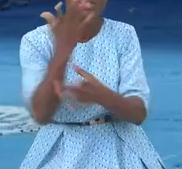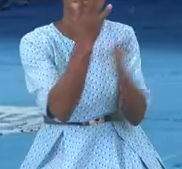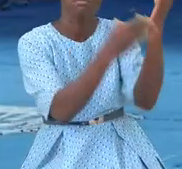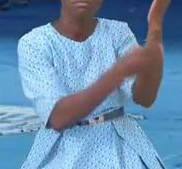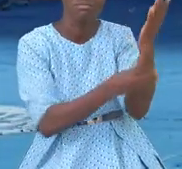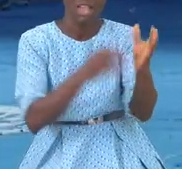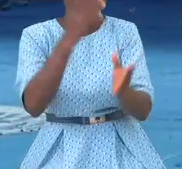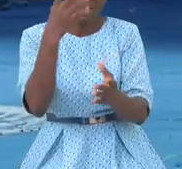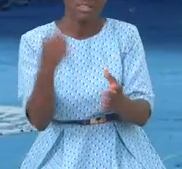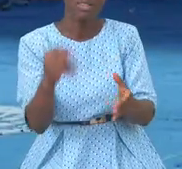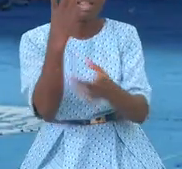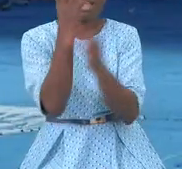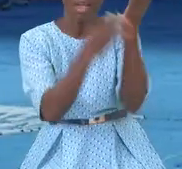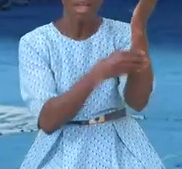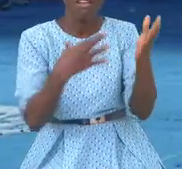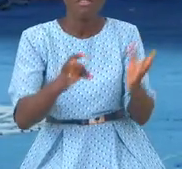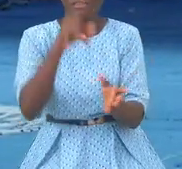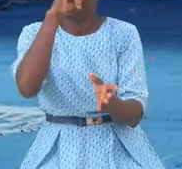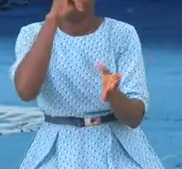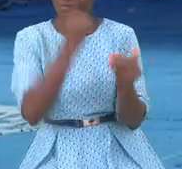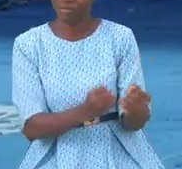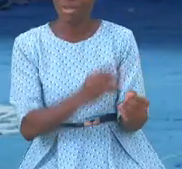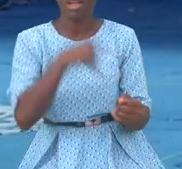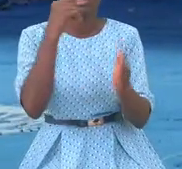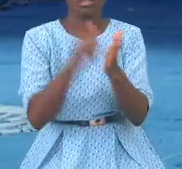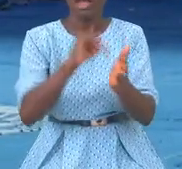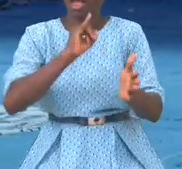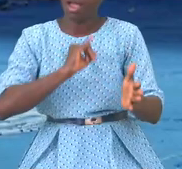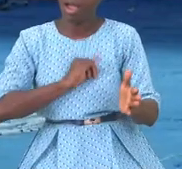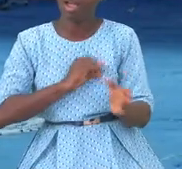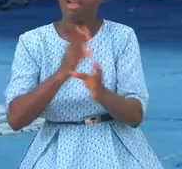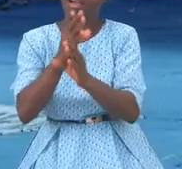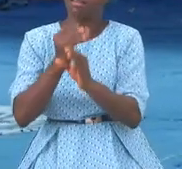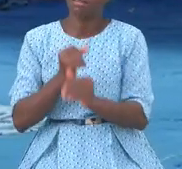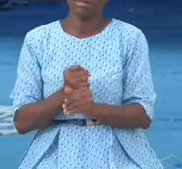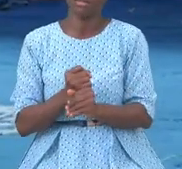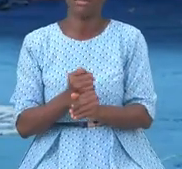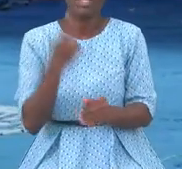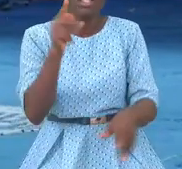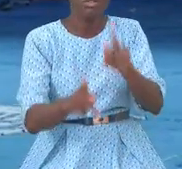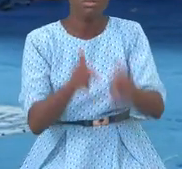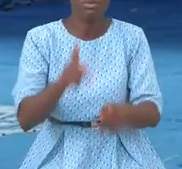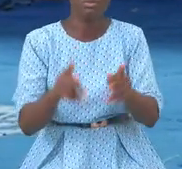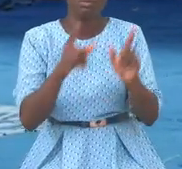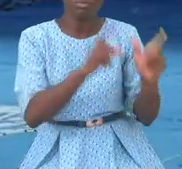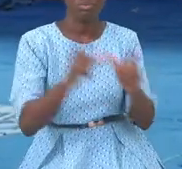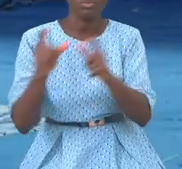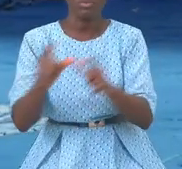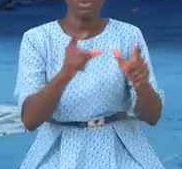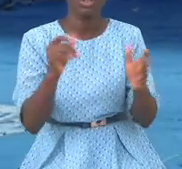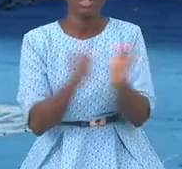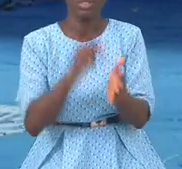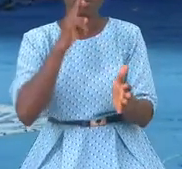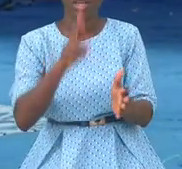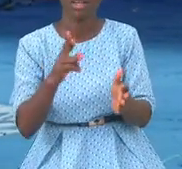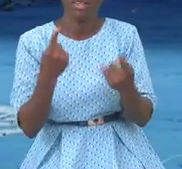what we get. The people who are trying, and the people who are struggling, and the people who are working, they never get it because they're